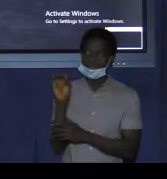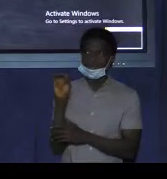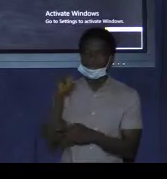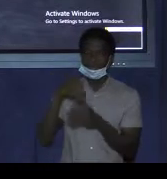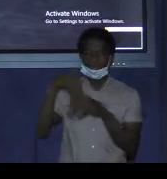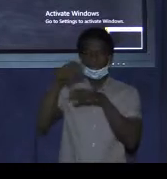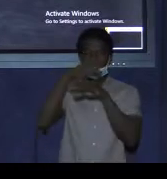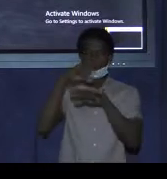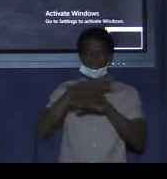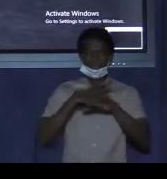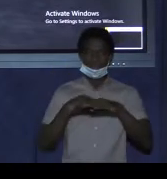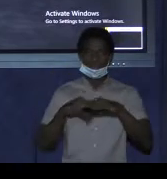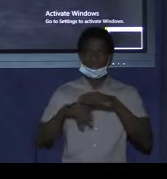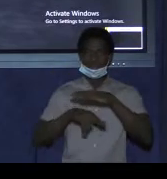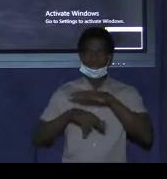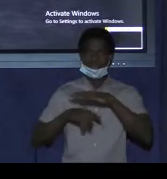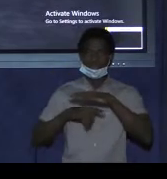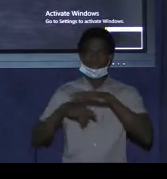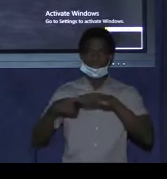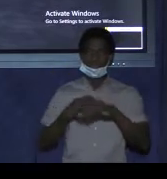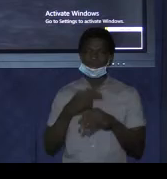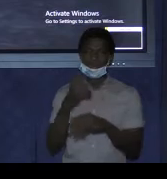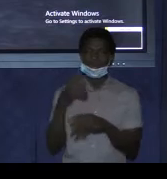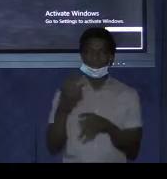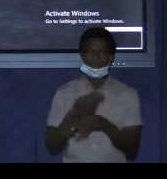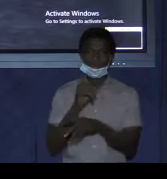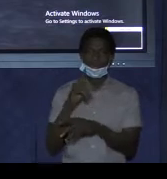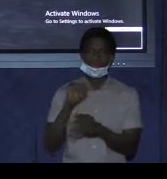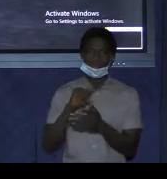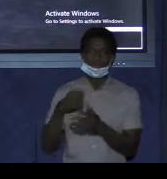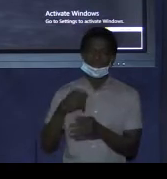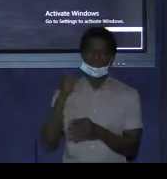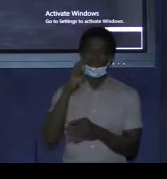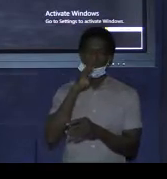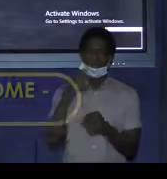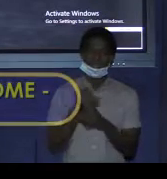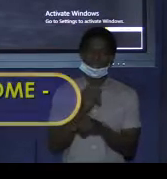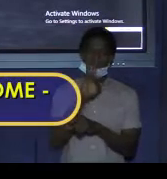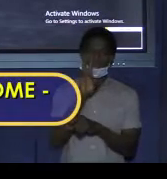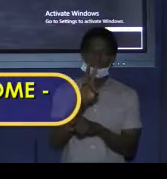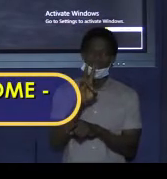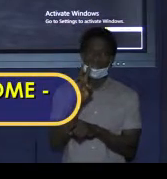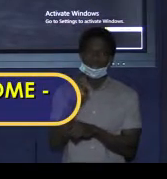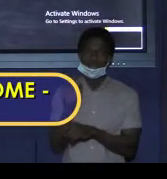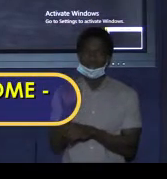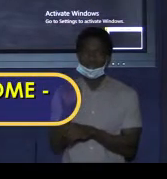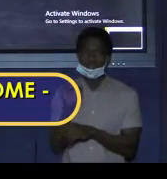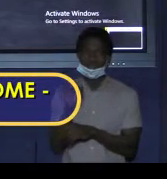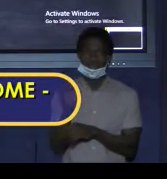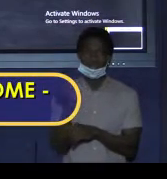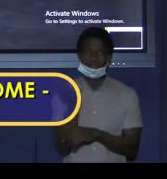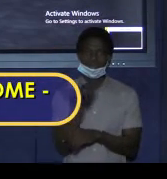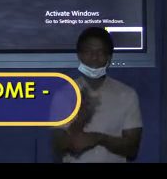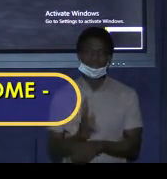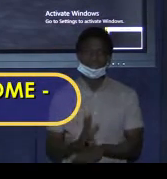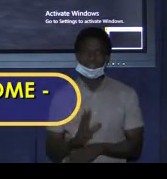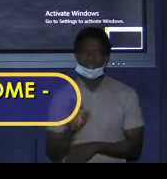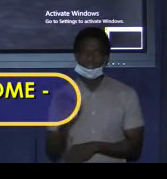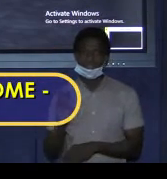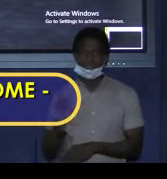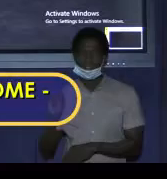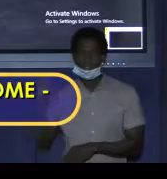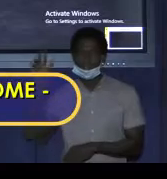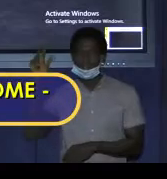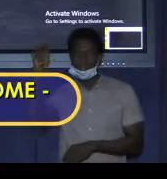the numerator. In the denominator, we have 3 times 1, and that is 3. So we should be getting 770 over 3 centimeter